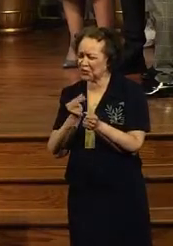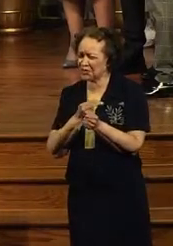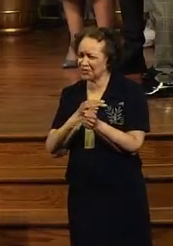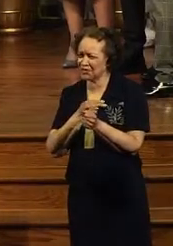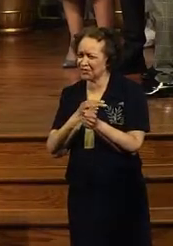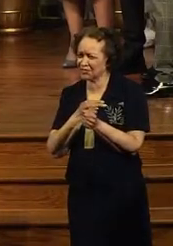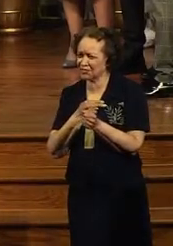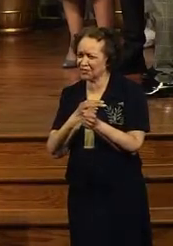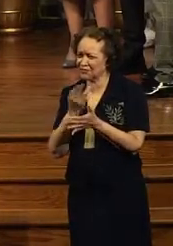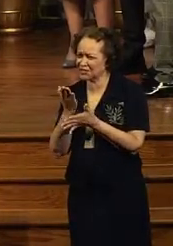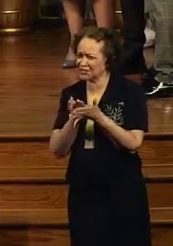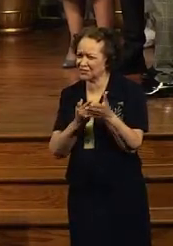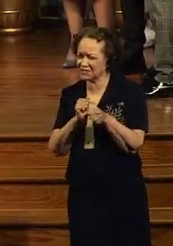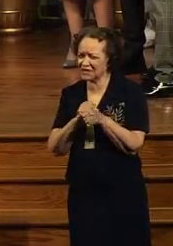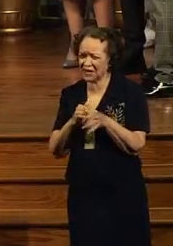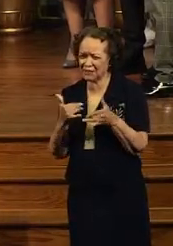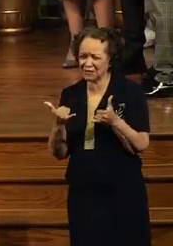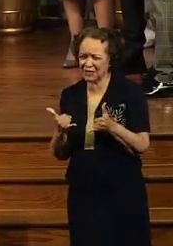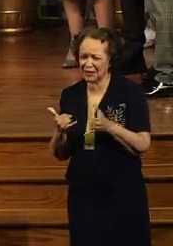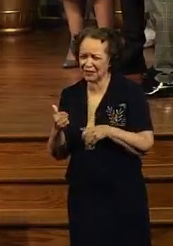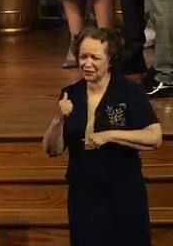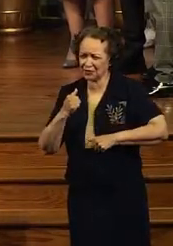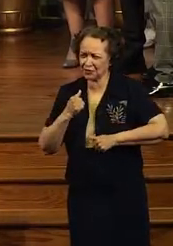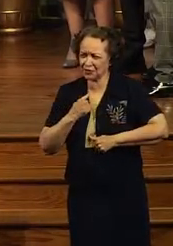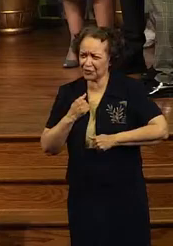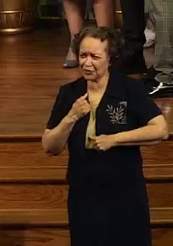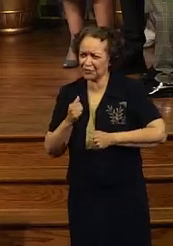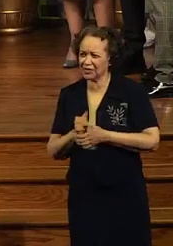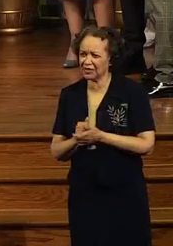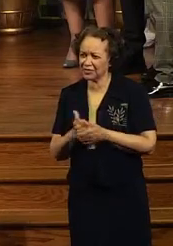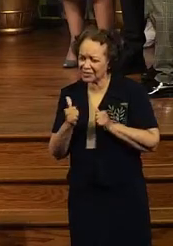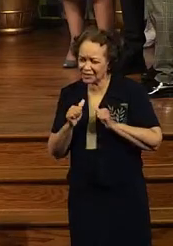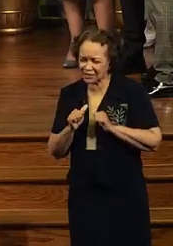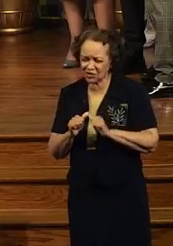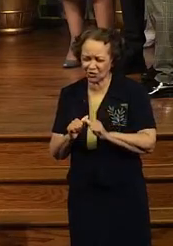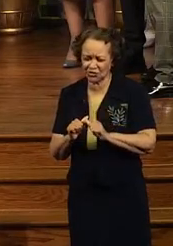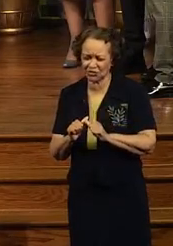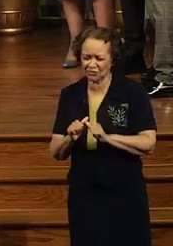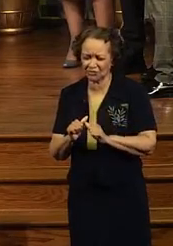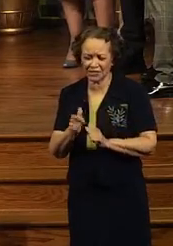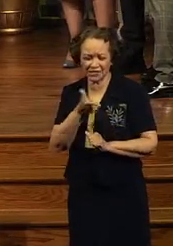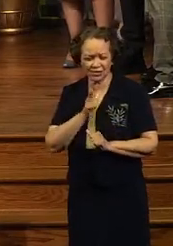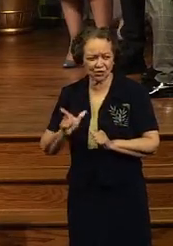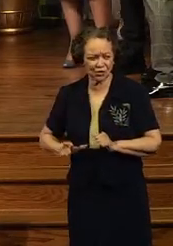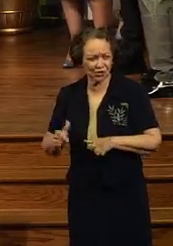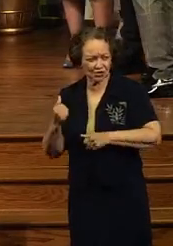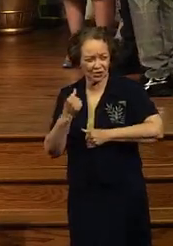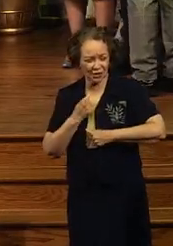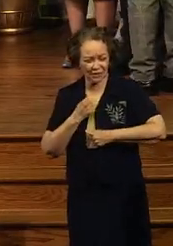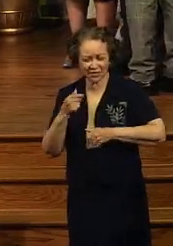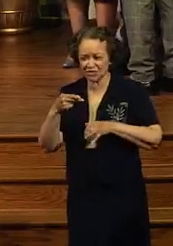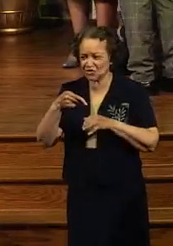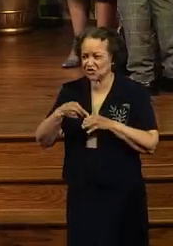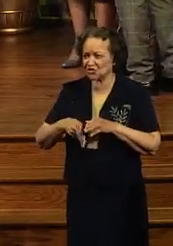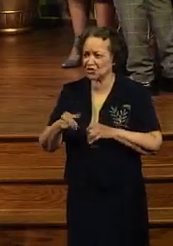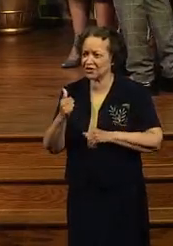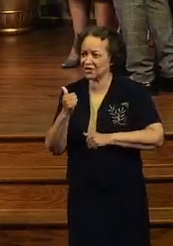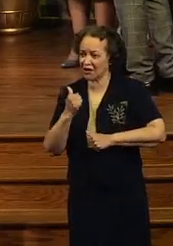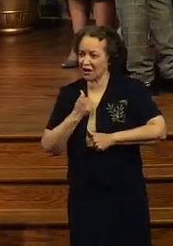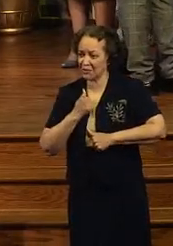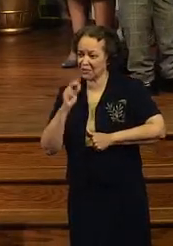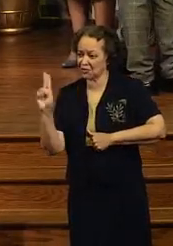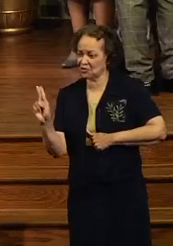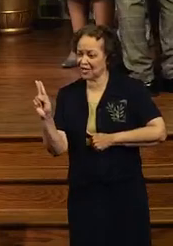week. He has been in and continues to be in the Lord's Army, but he's joined the Army of the United